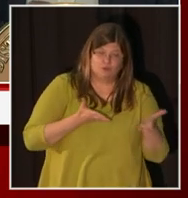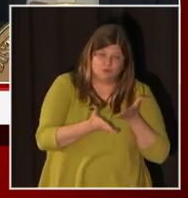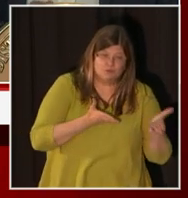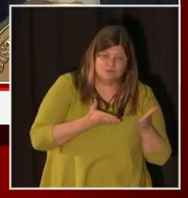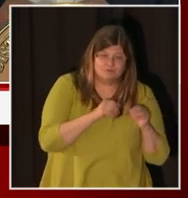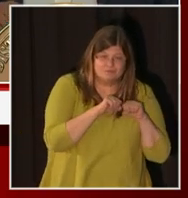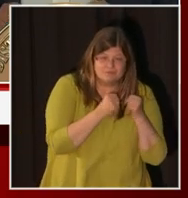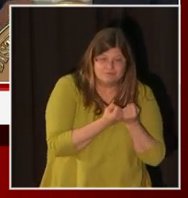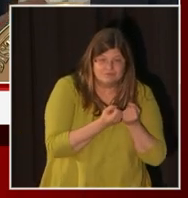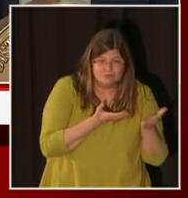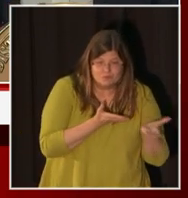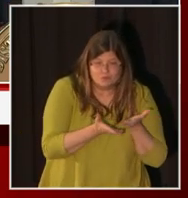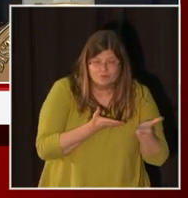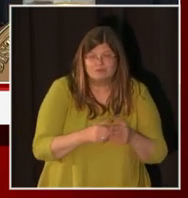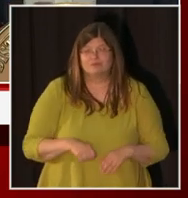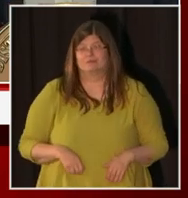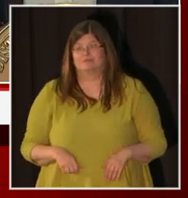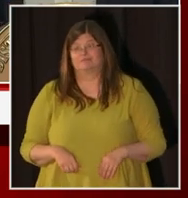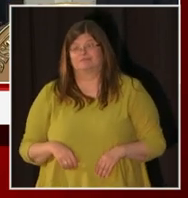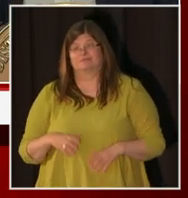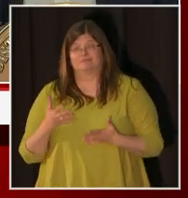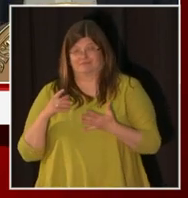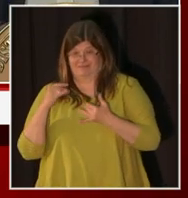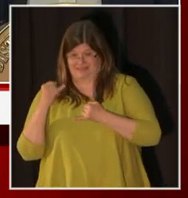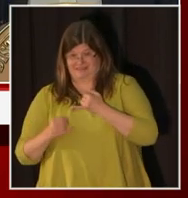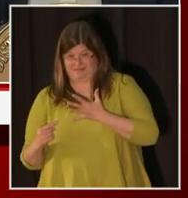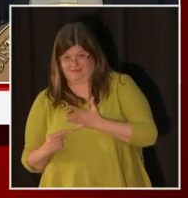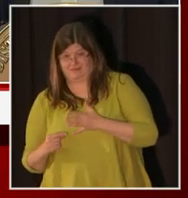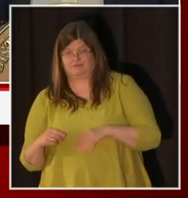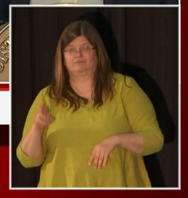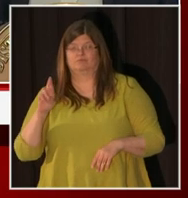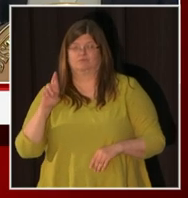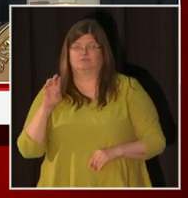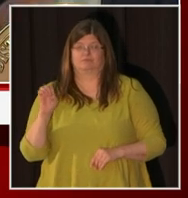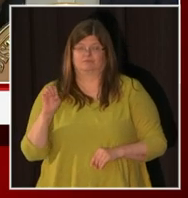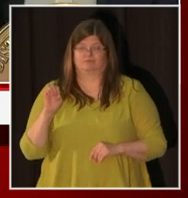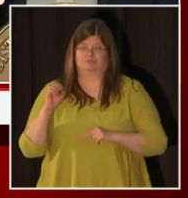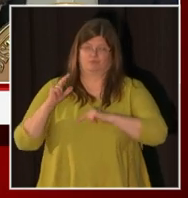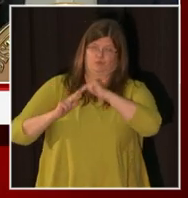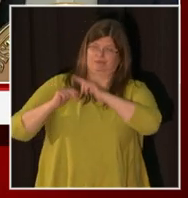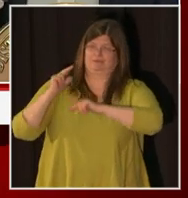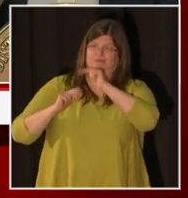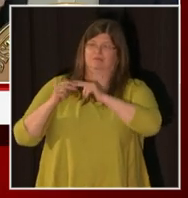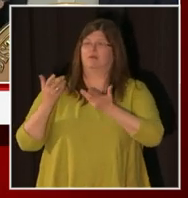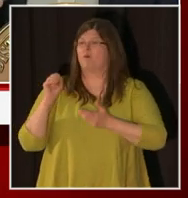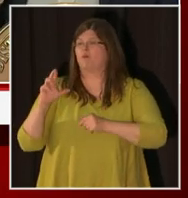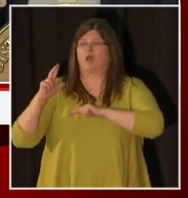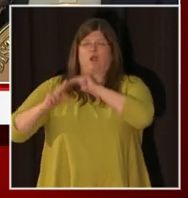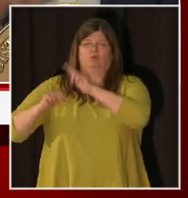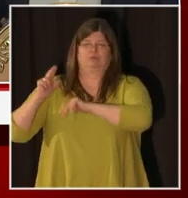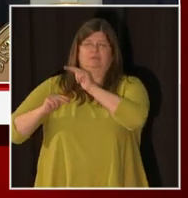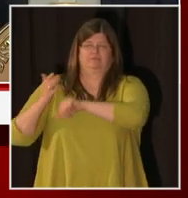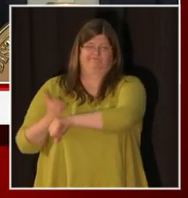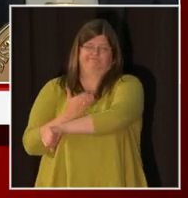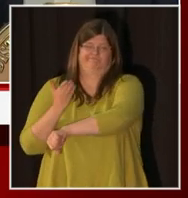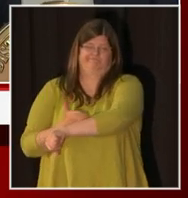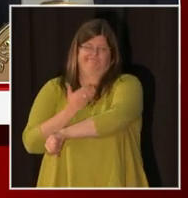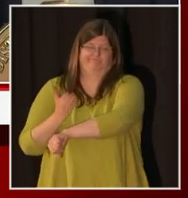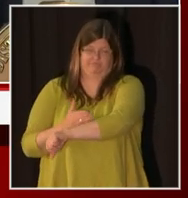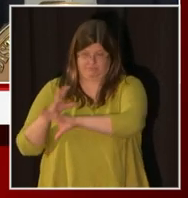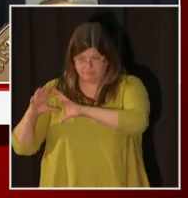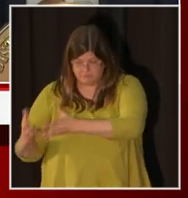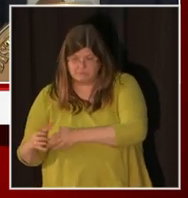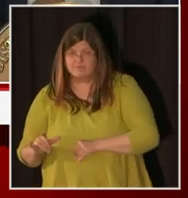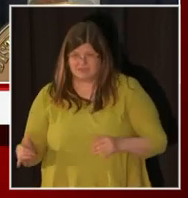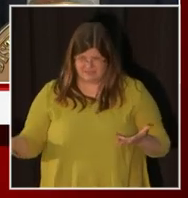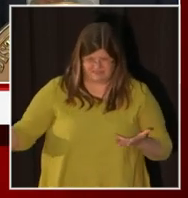real estate and construction. The advisory group will be advised by the